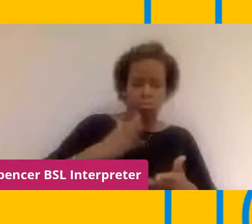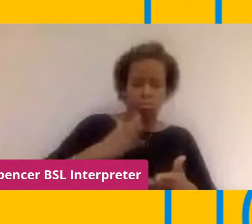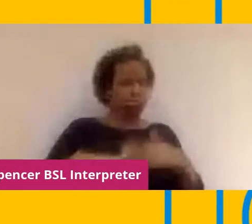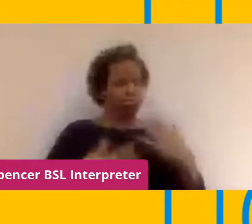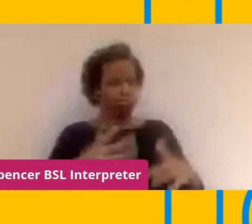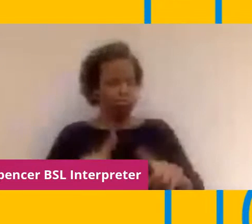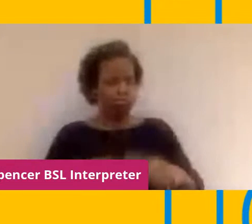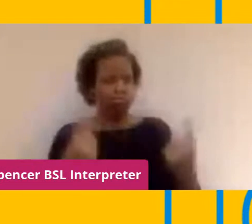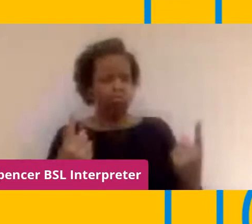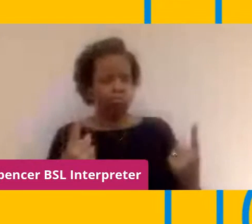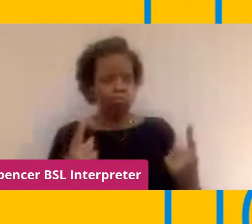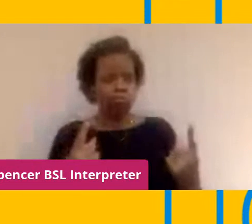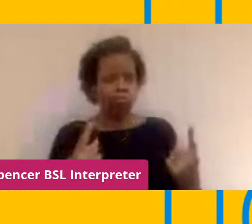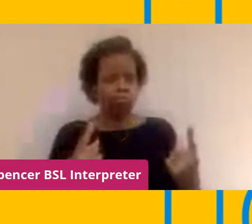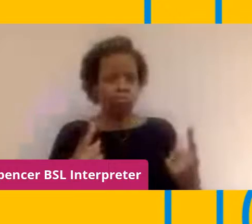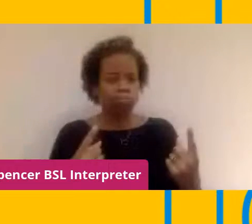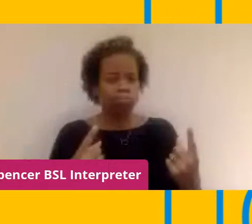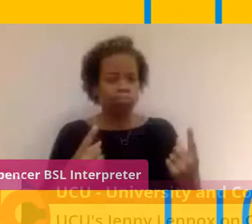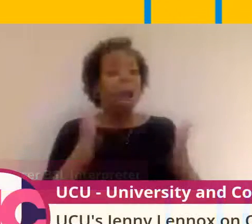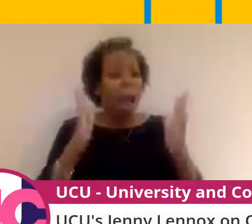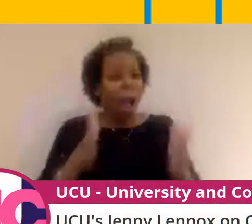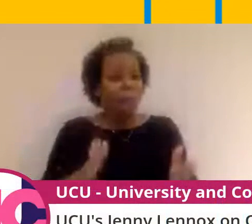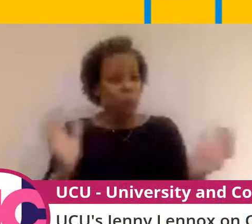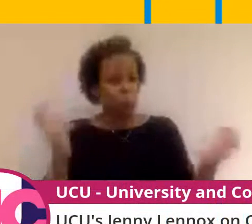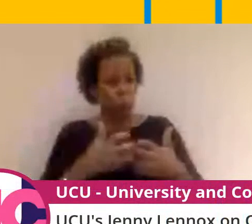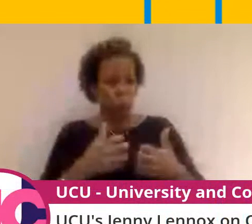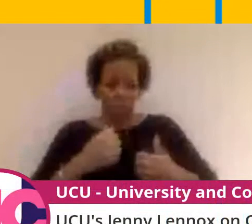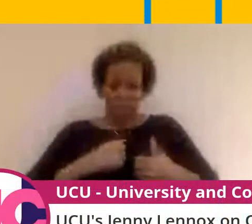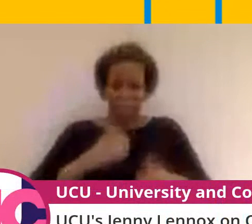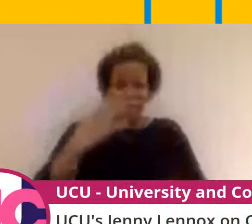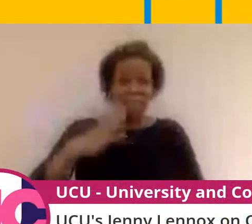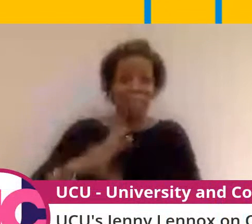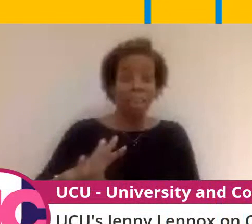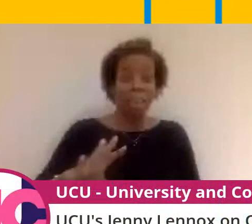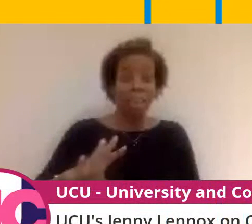is happening in the way that it's been agreed. So escalation is really important.